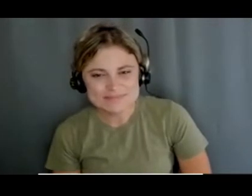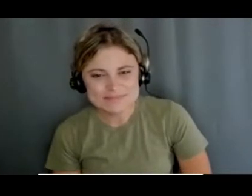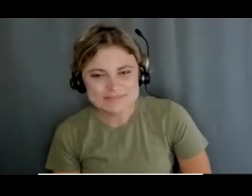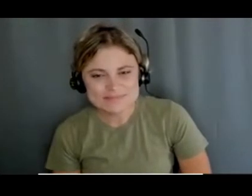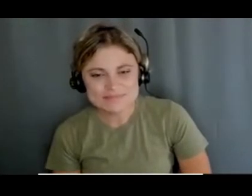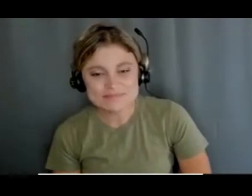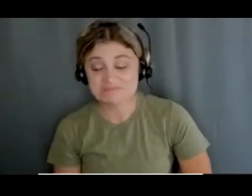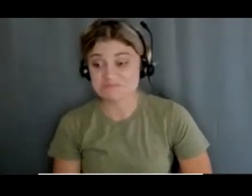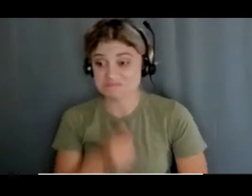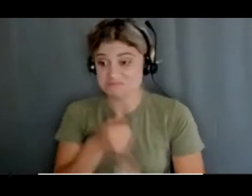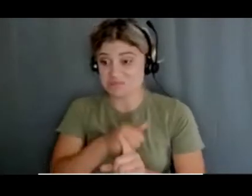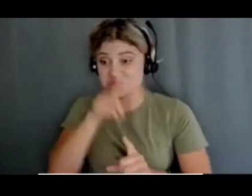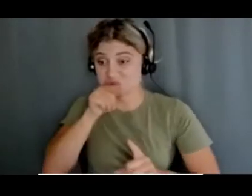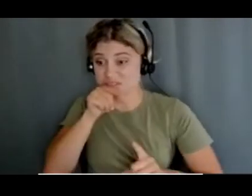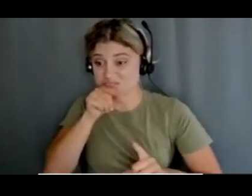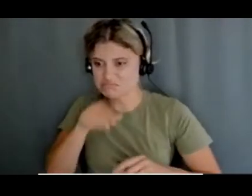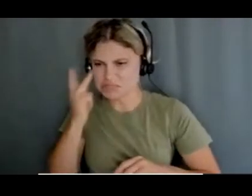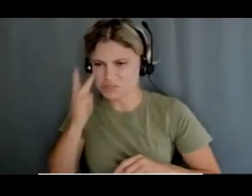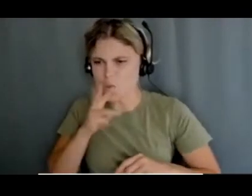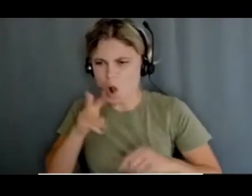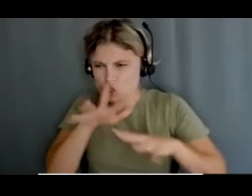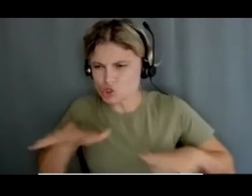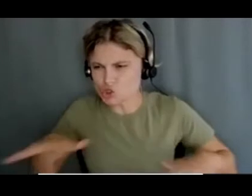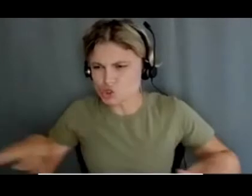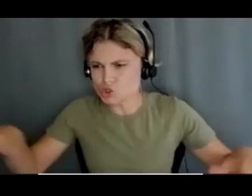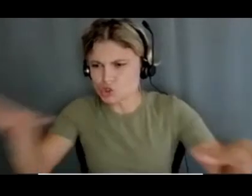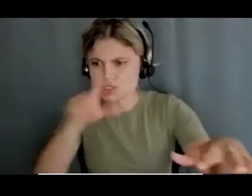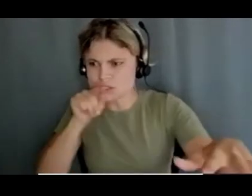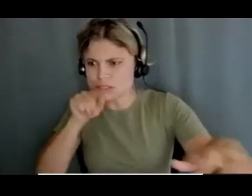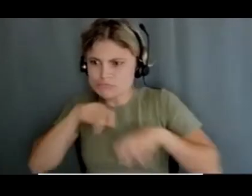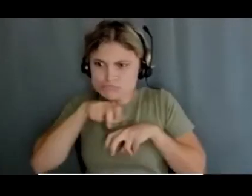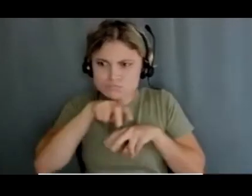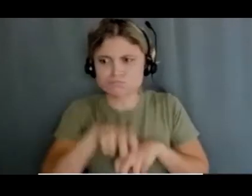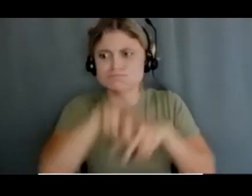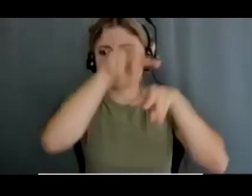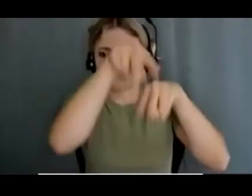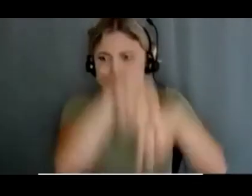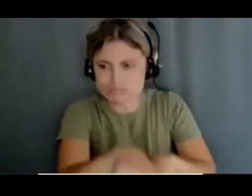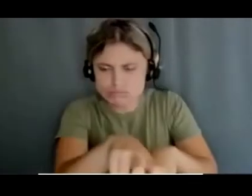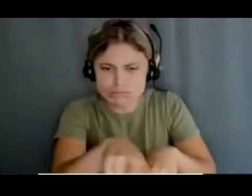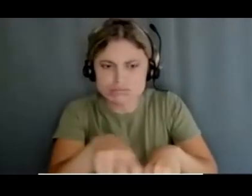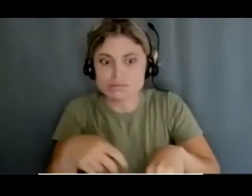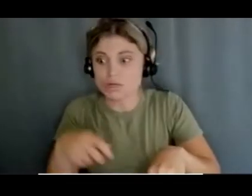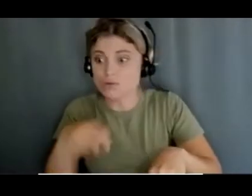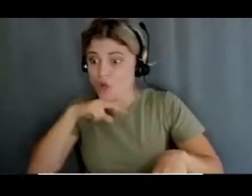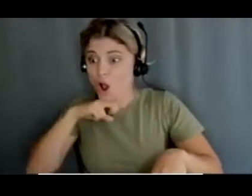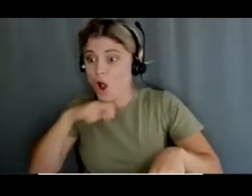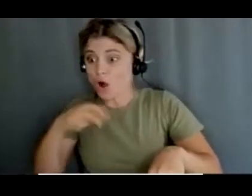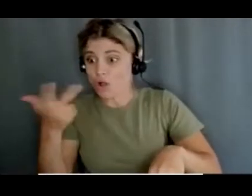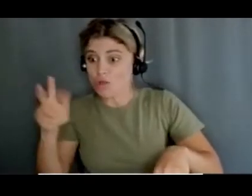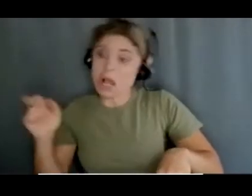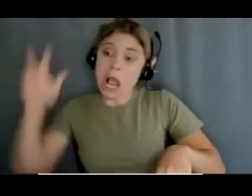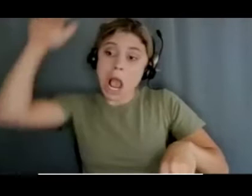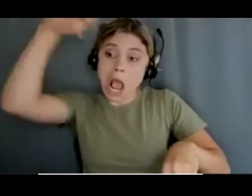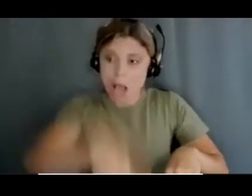The chicken threw herself into the water, and the frogs dove in after her. To their surprise,